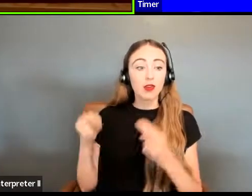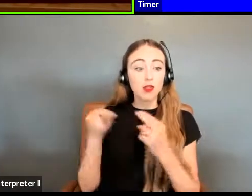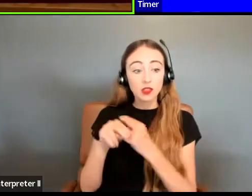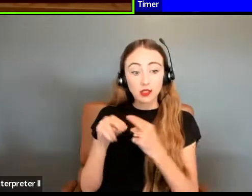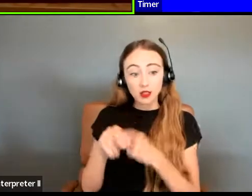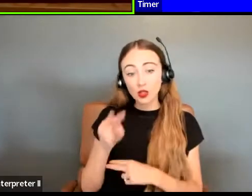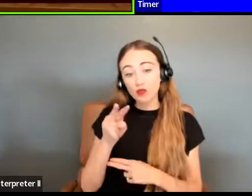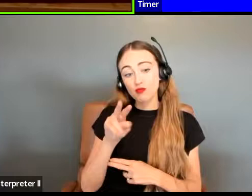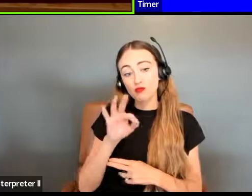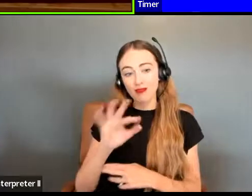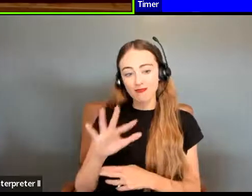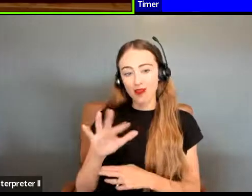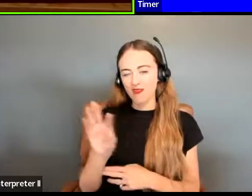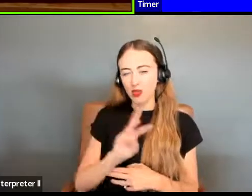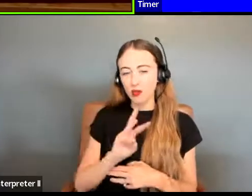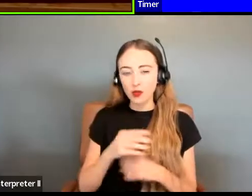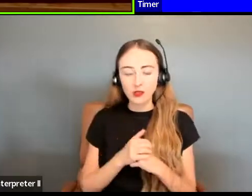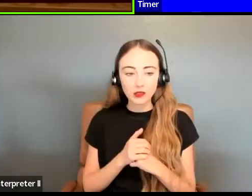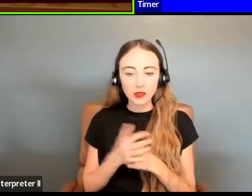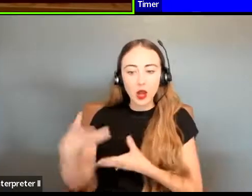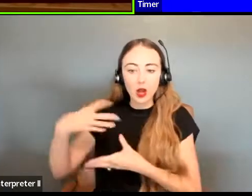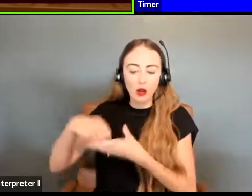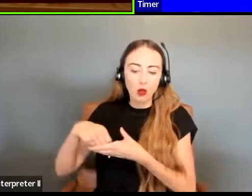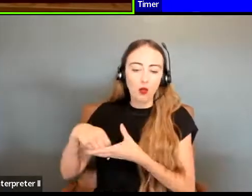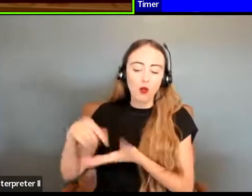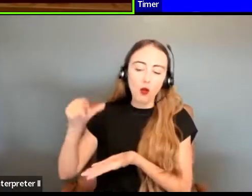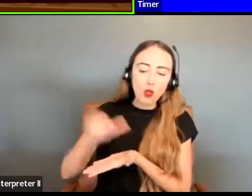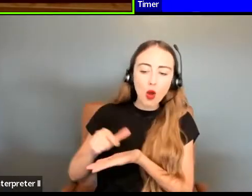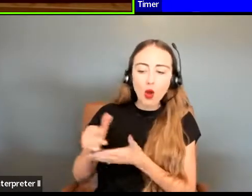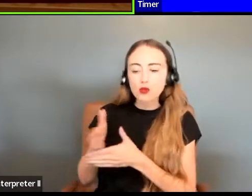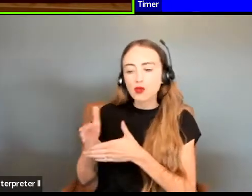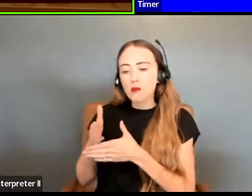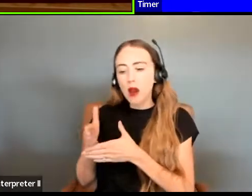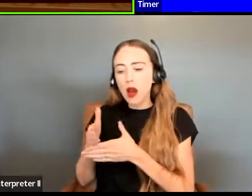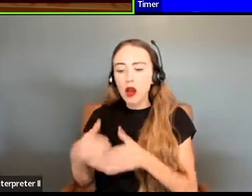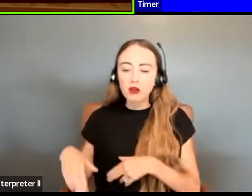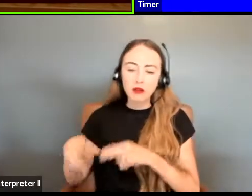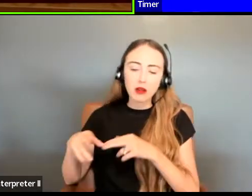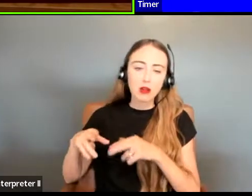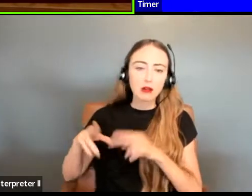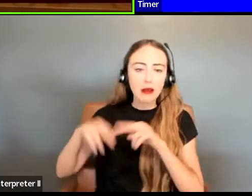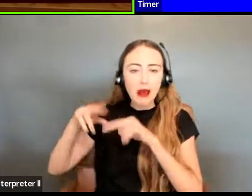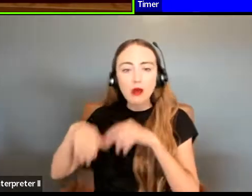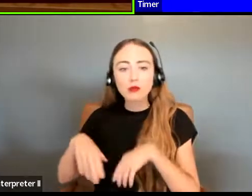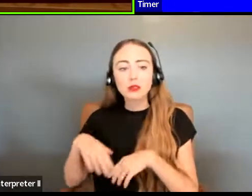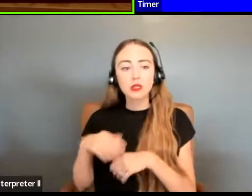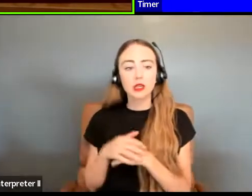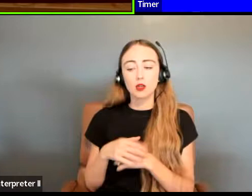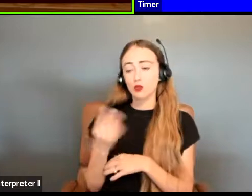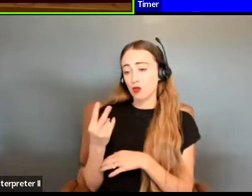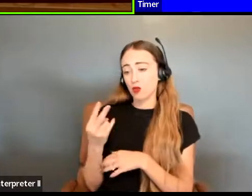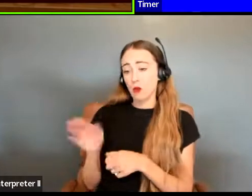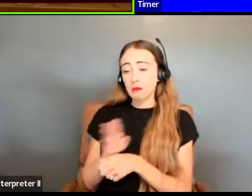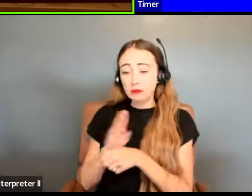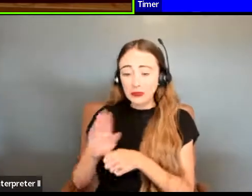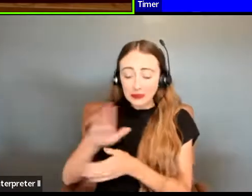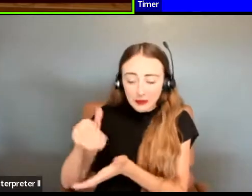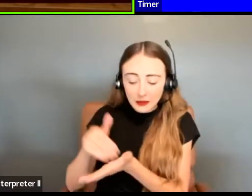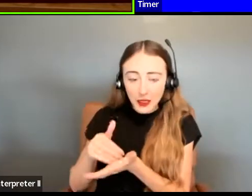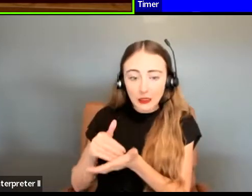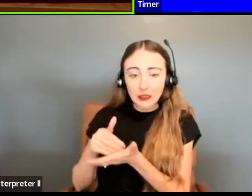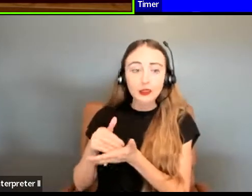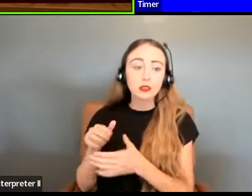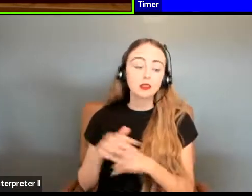to the west. And includes predominantly low to moderate density housing, 2 commercial centers, and a significant